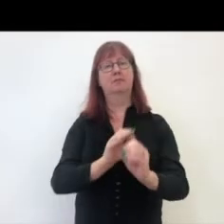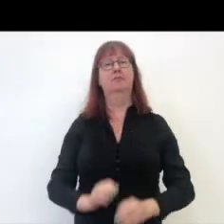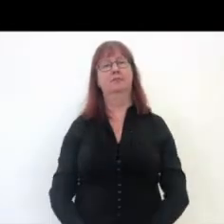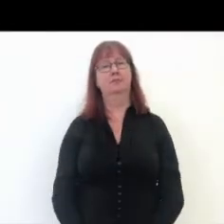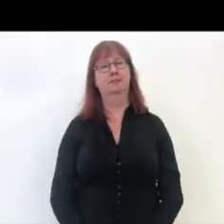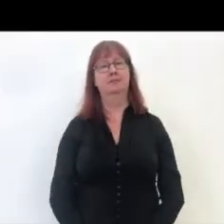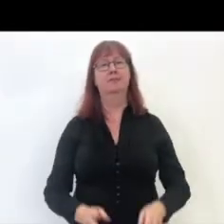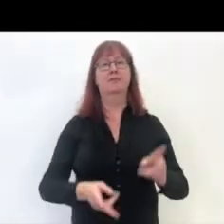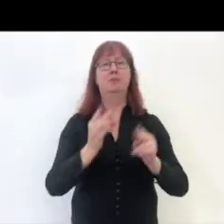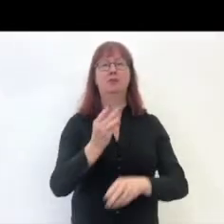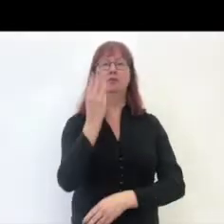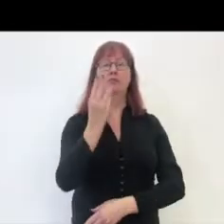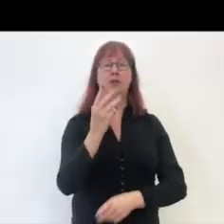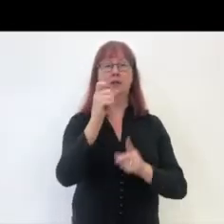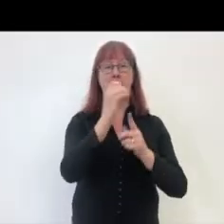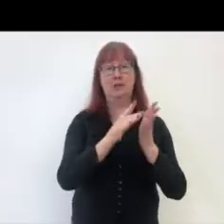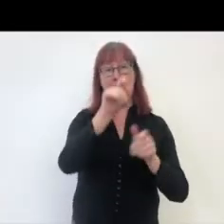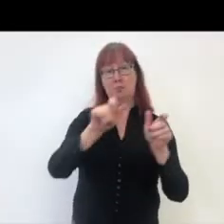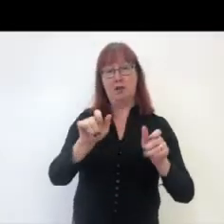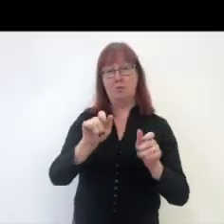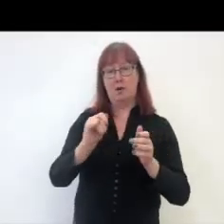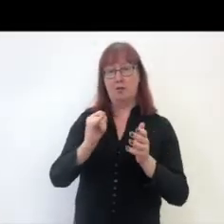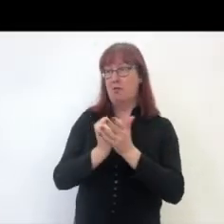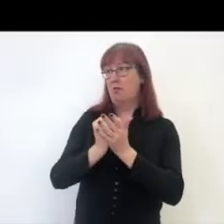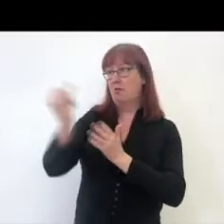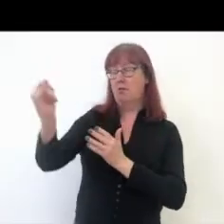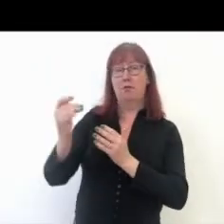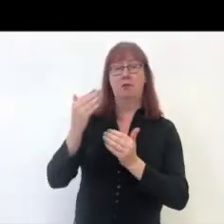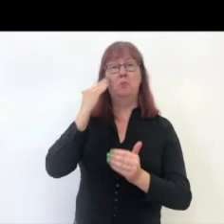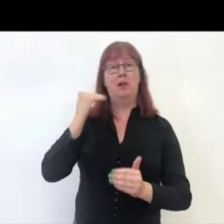Disabled People Against Apartheid